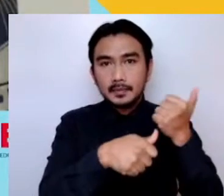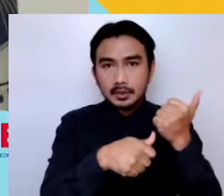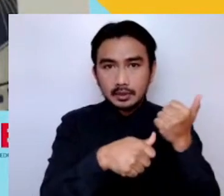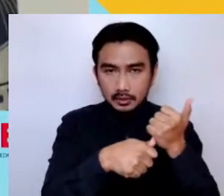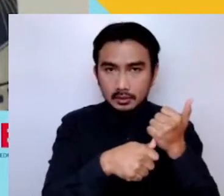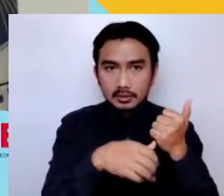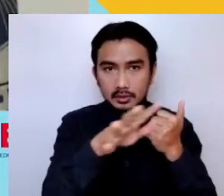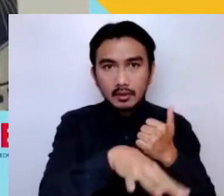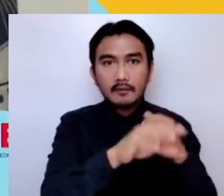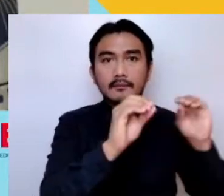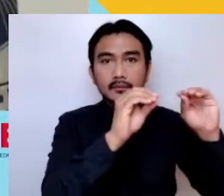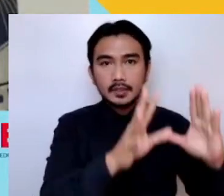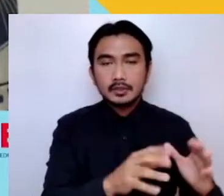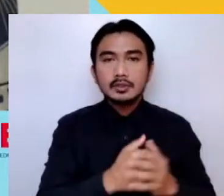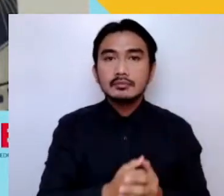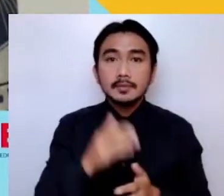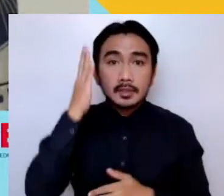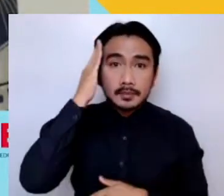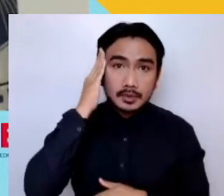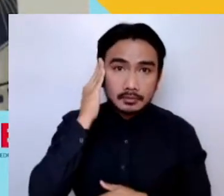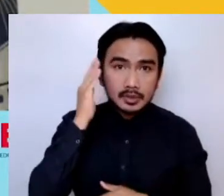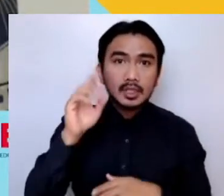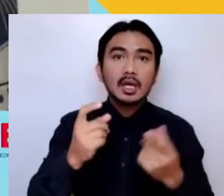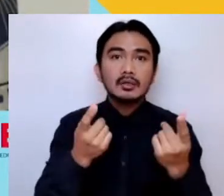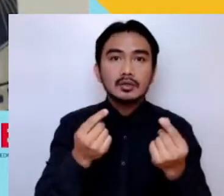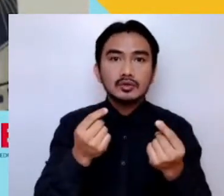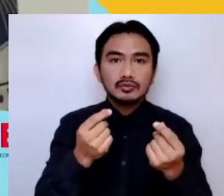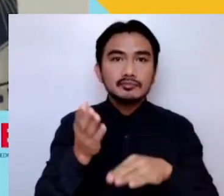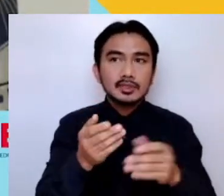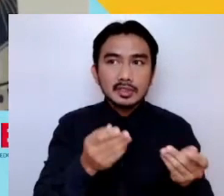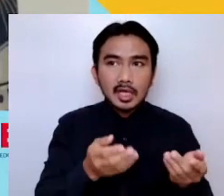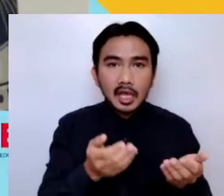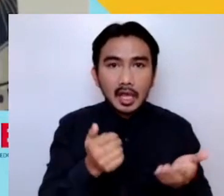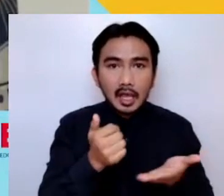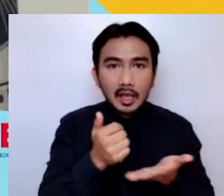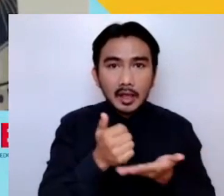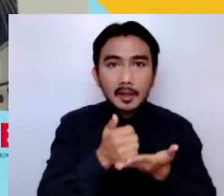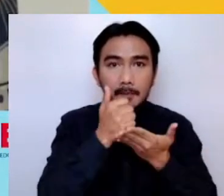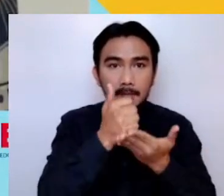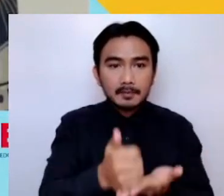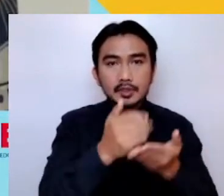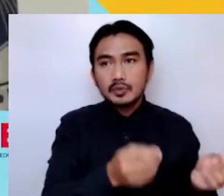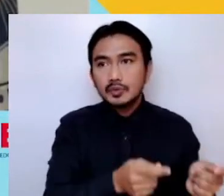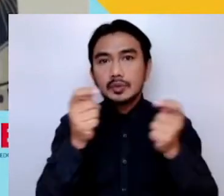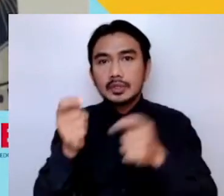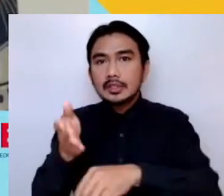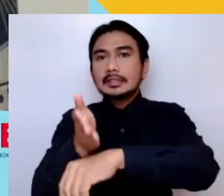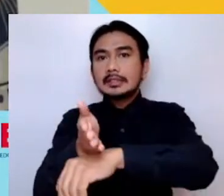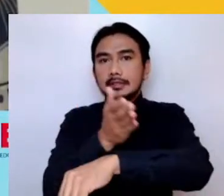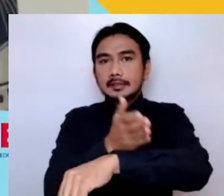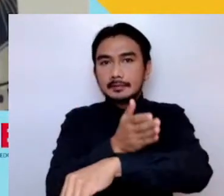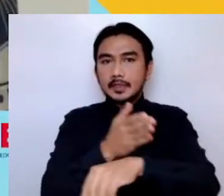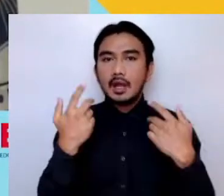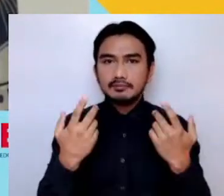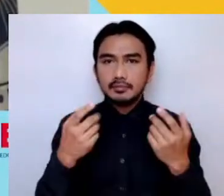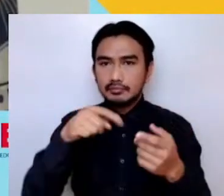teachers. Please mold them into quality teachers who are properly equipped and prepared to take on the roles